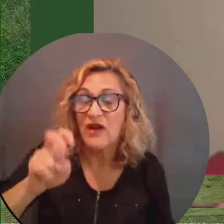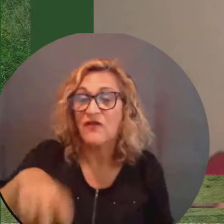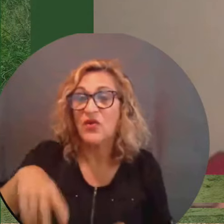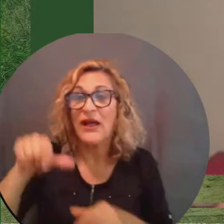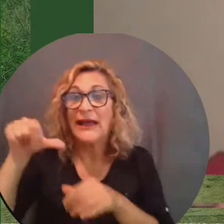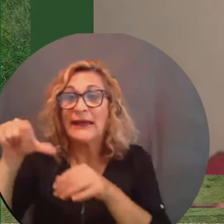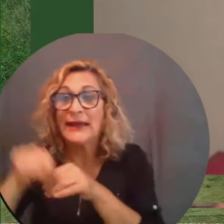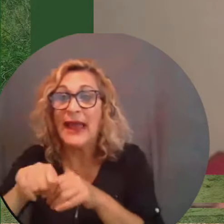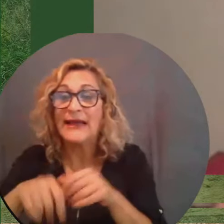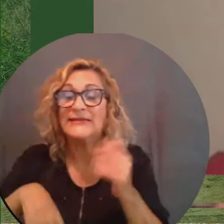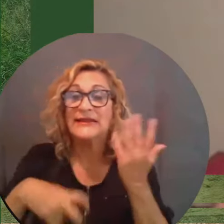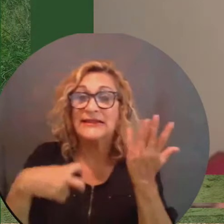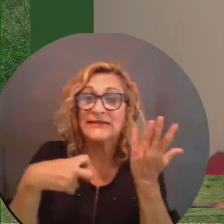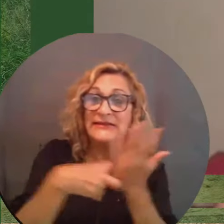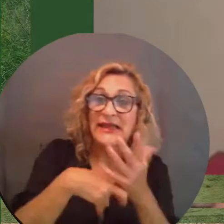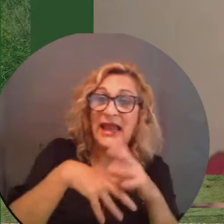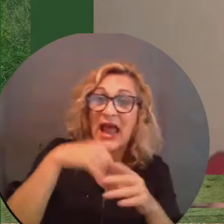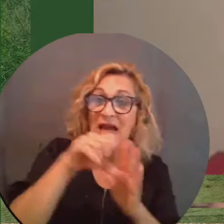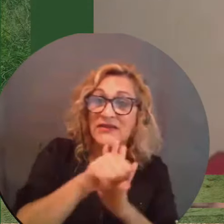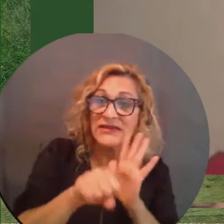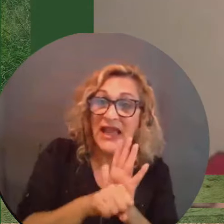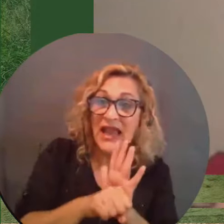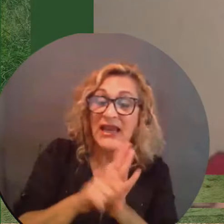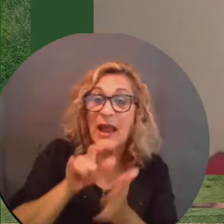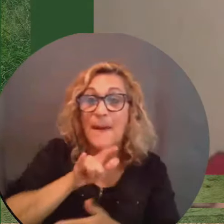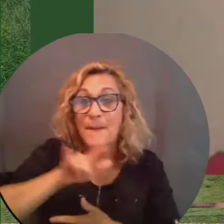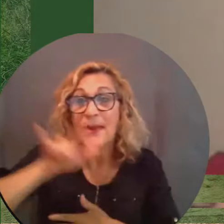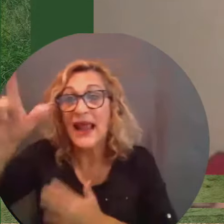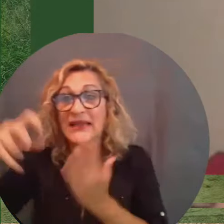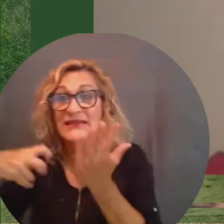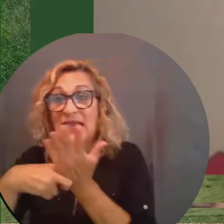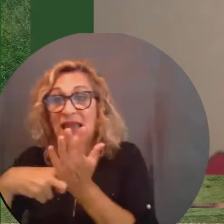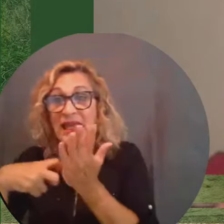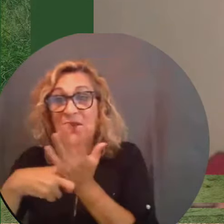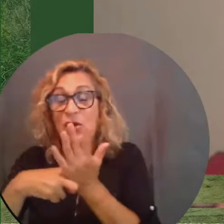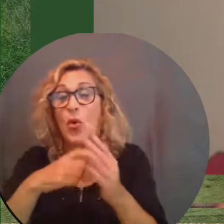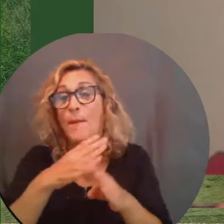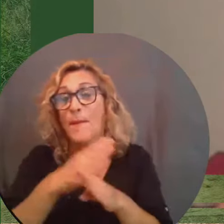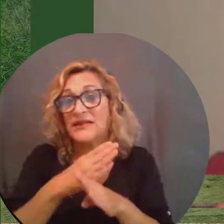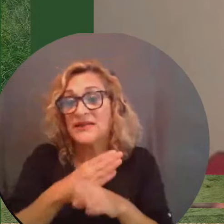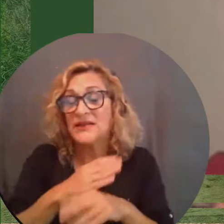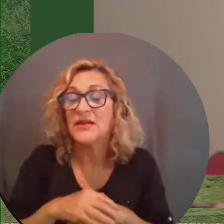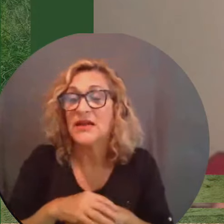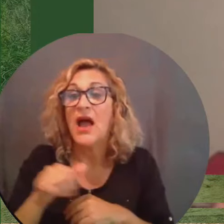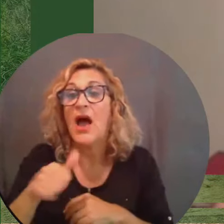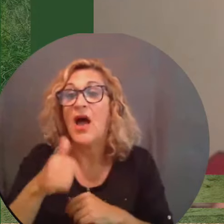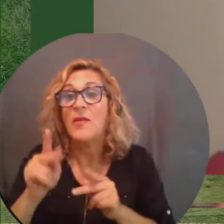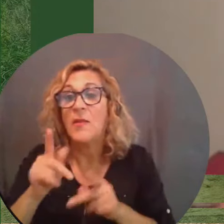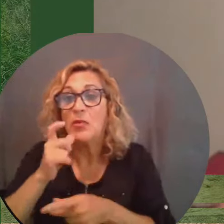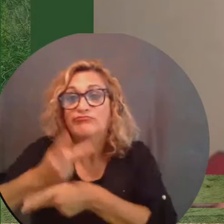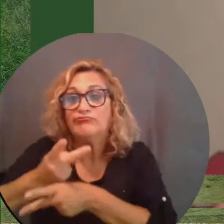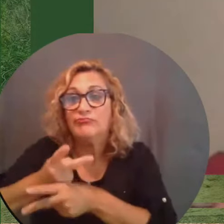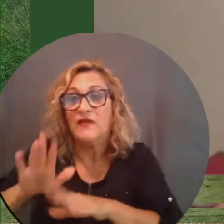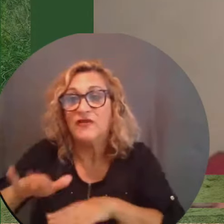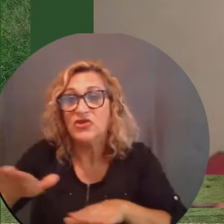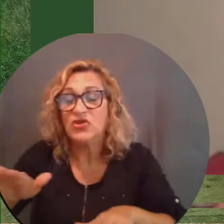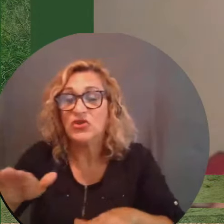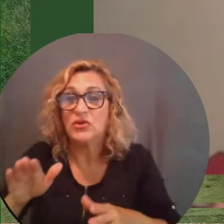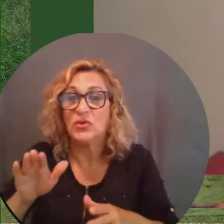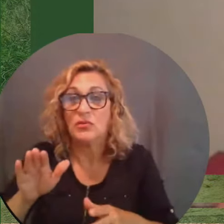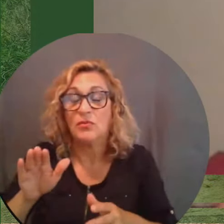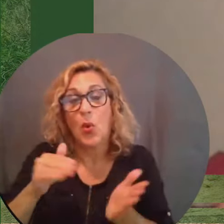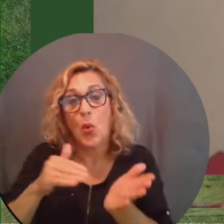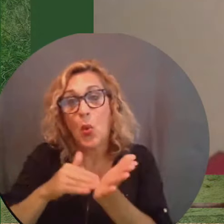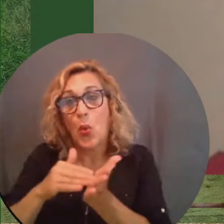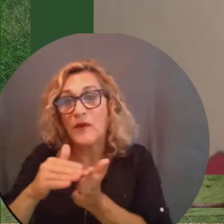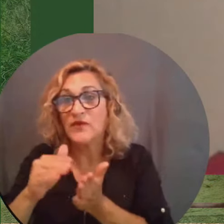or a plane ticket or a bus ticket. People were having to pay for childcare, as I mentioned, because all too often